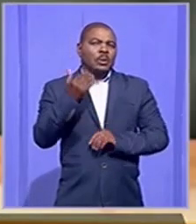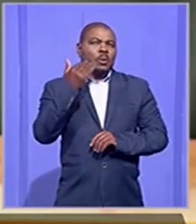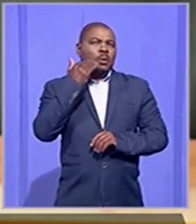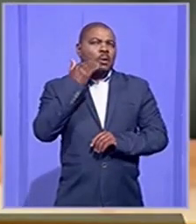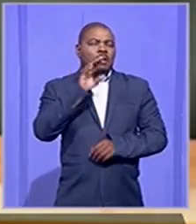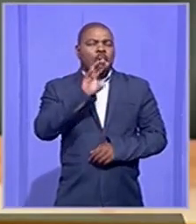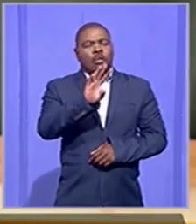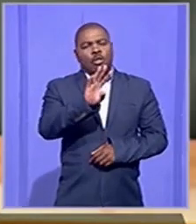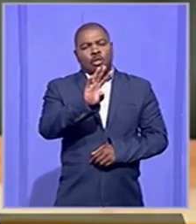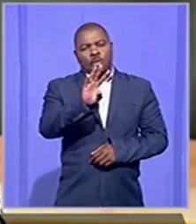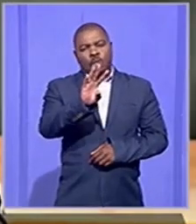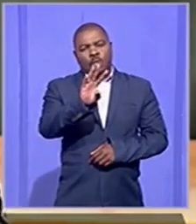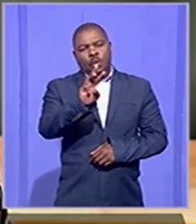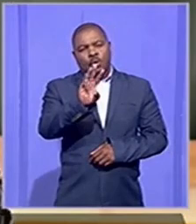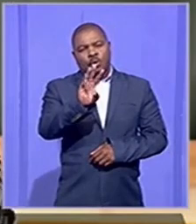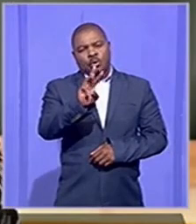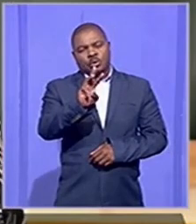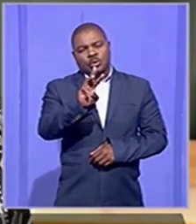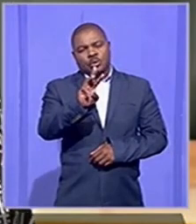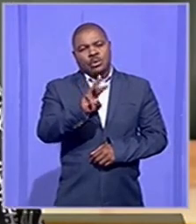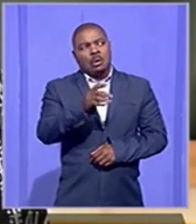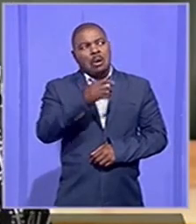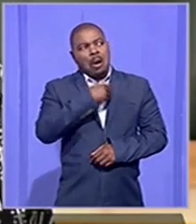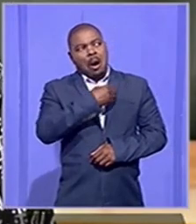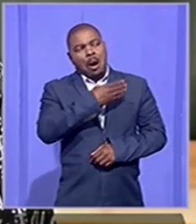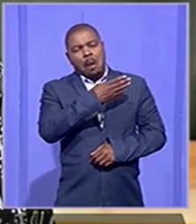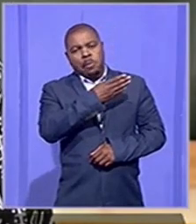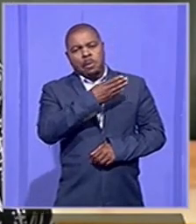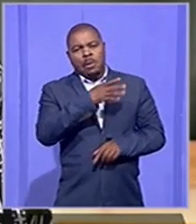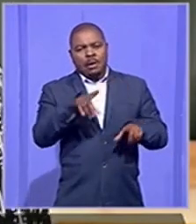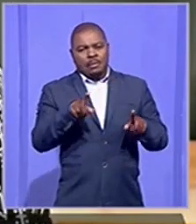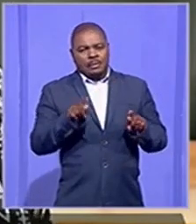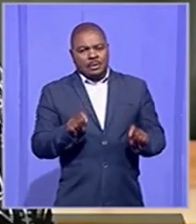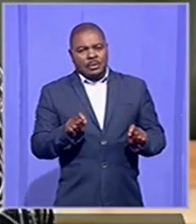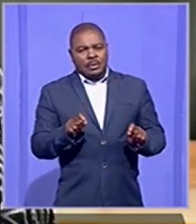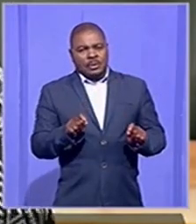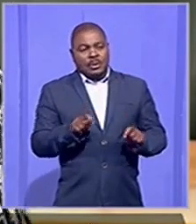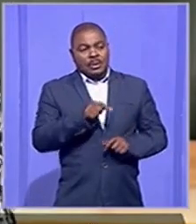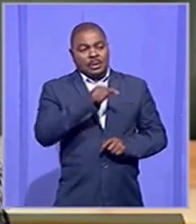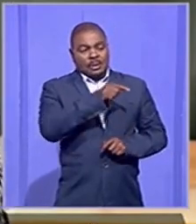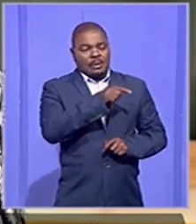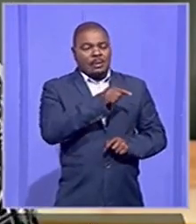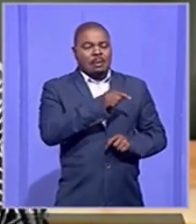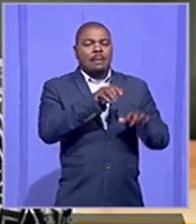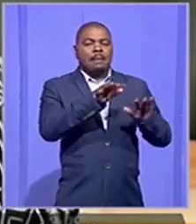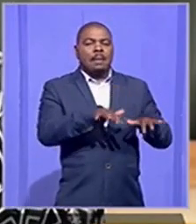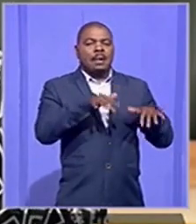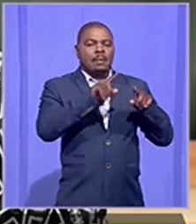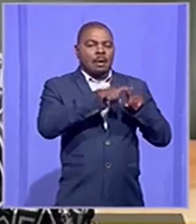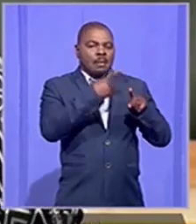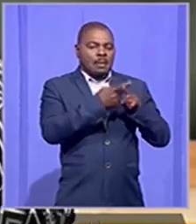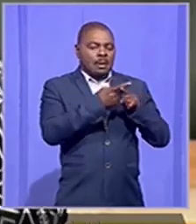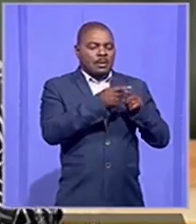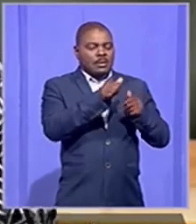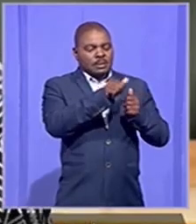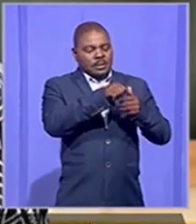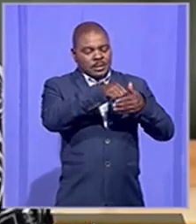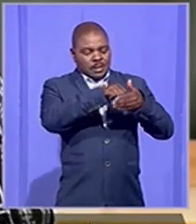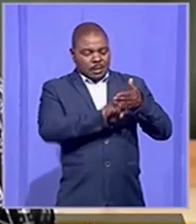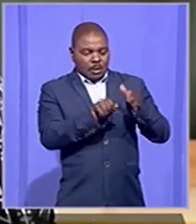Thursday when I was in Cape Town. We had a cabinet subcommittee on Wednesday,